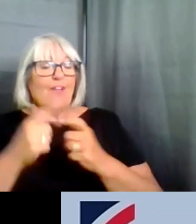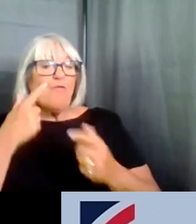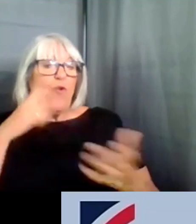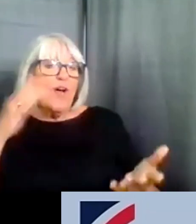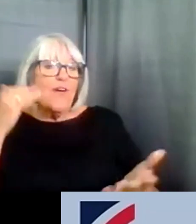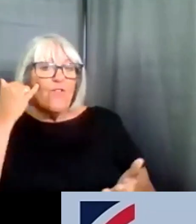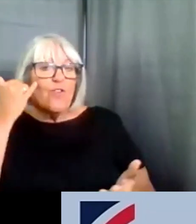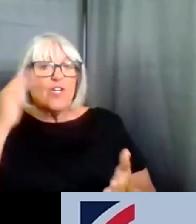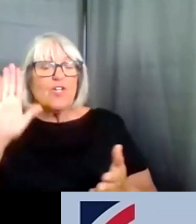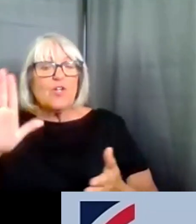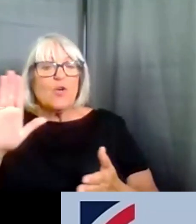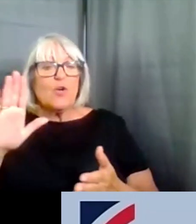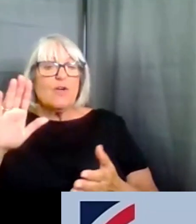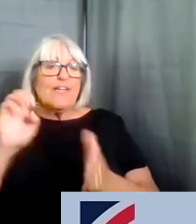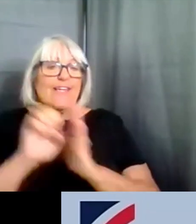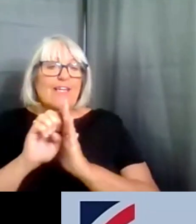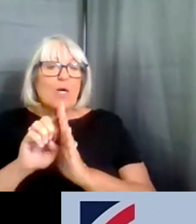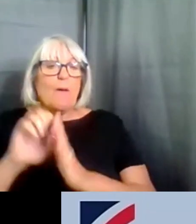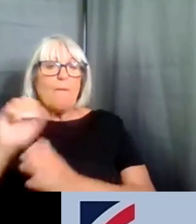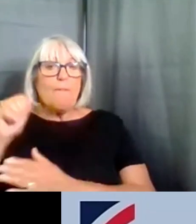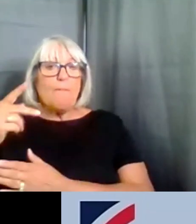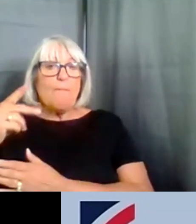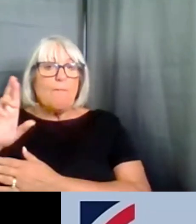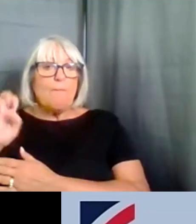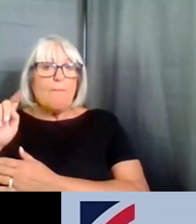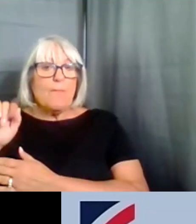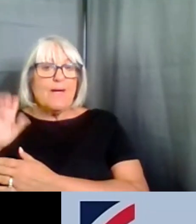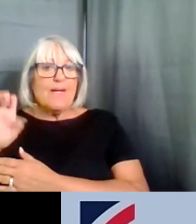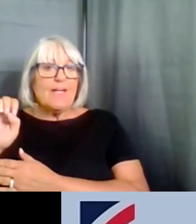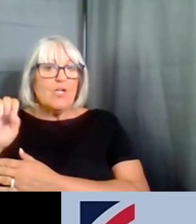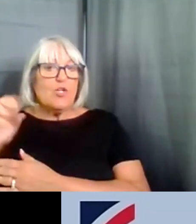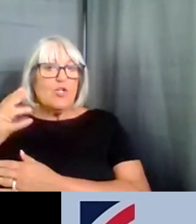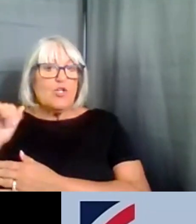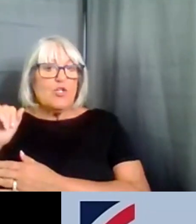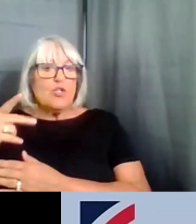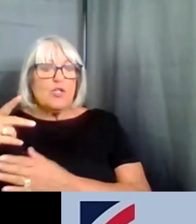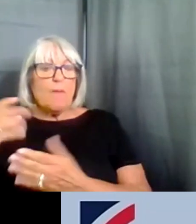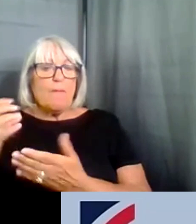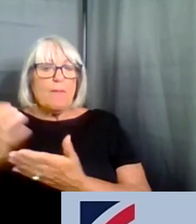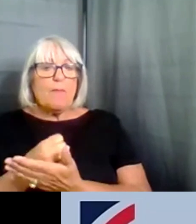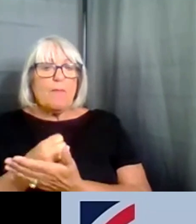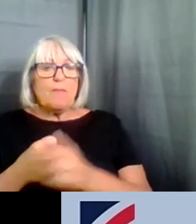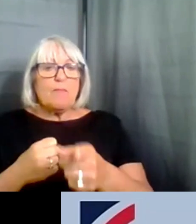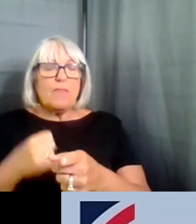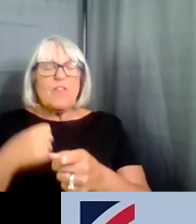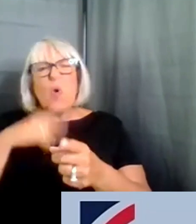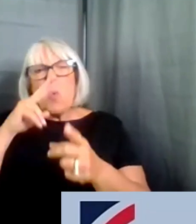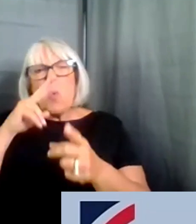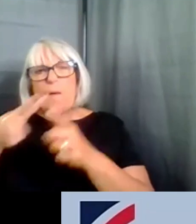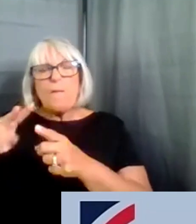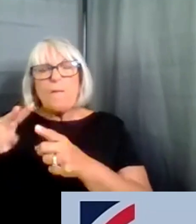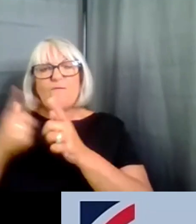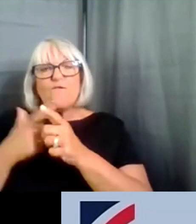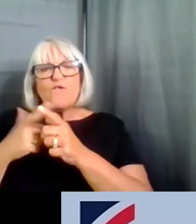example. So I will come to Brad first for his remarks.